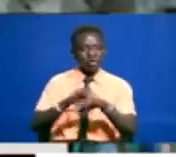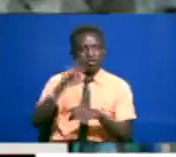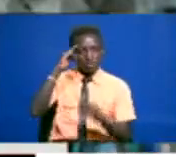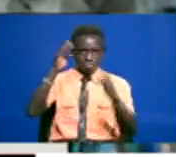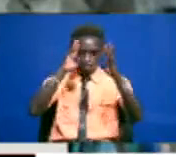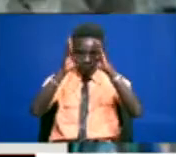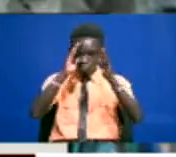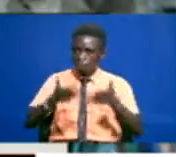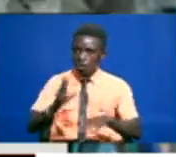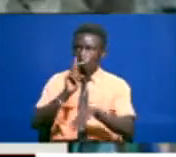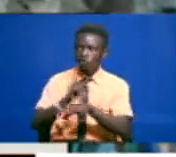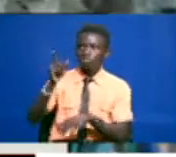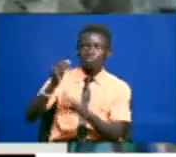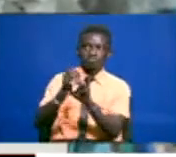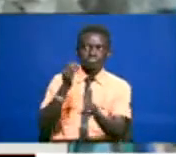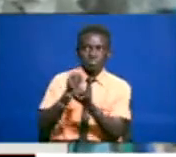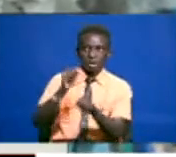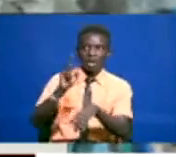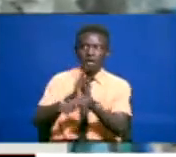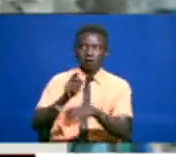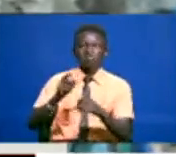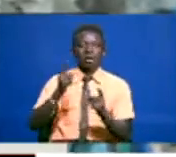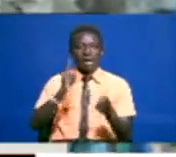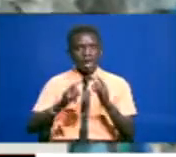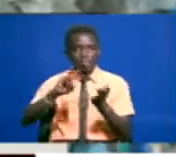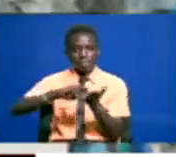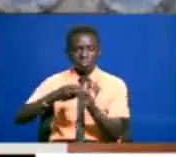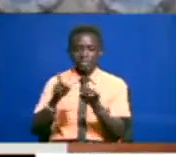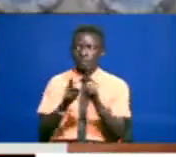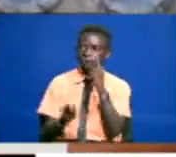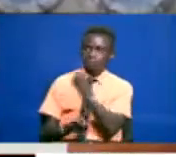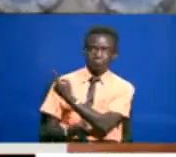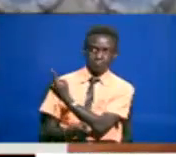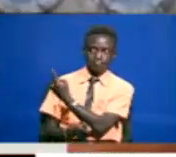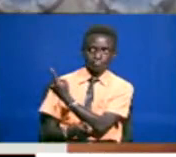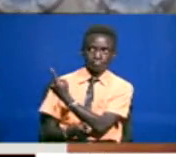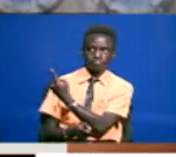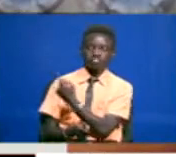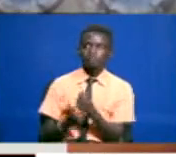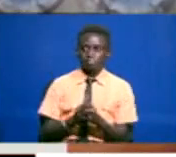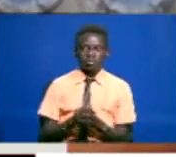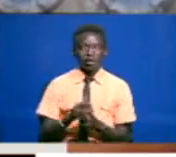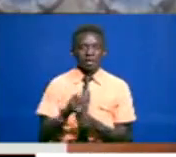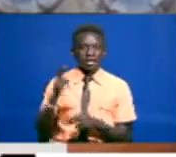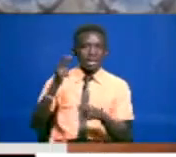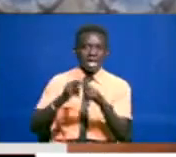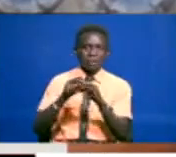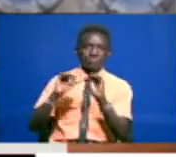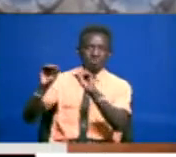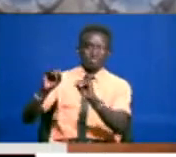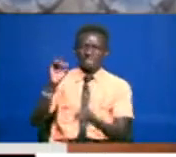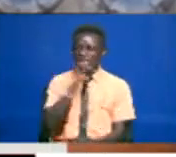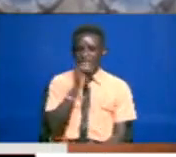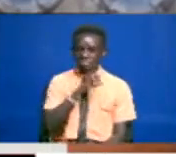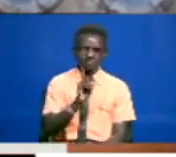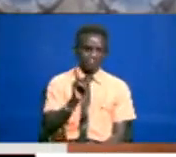they can be used to run projects such as this one. We don't call takataka because the takataka becomes a